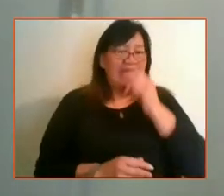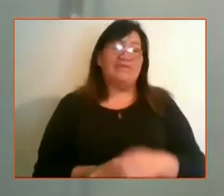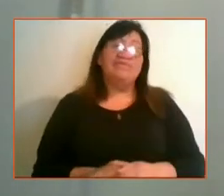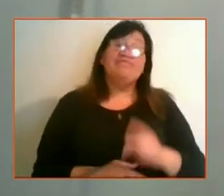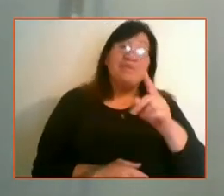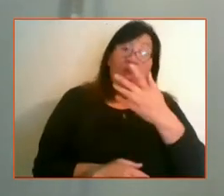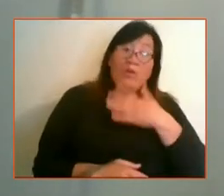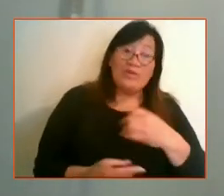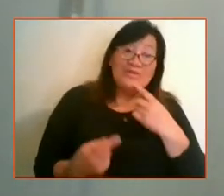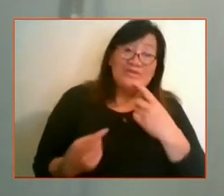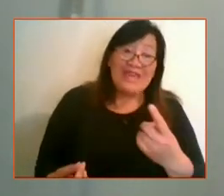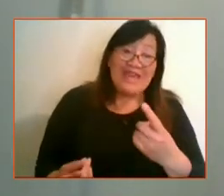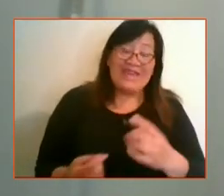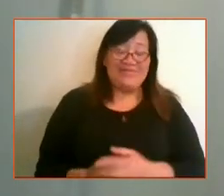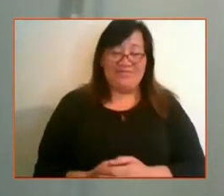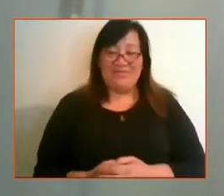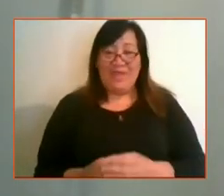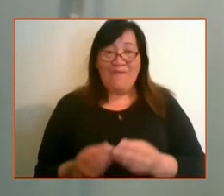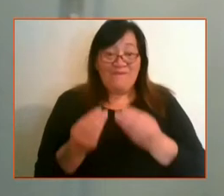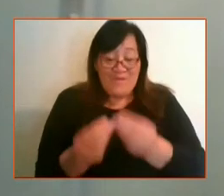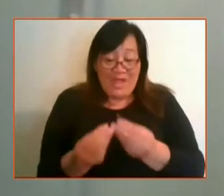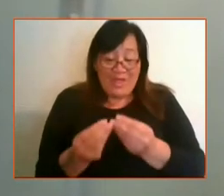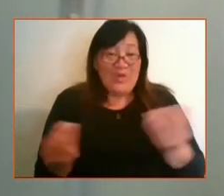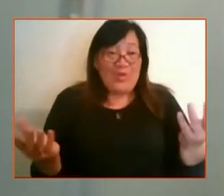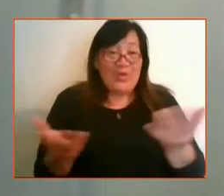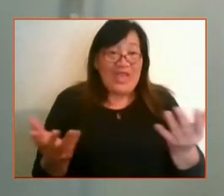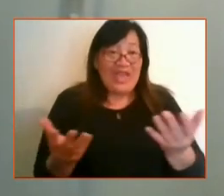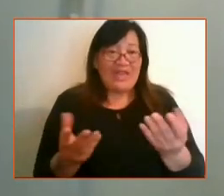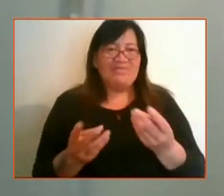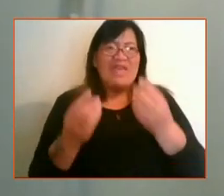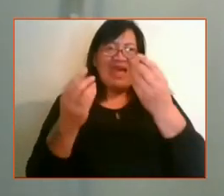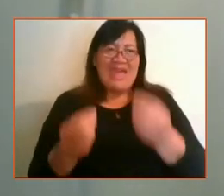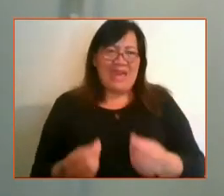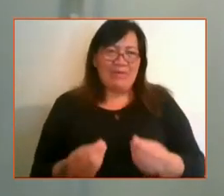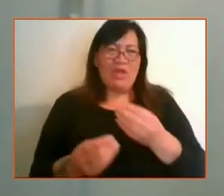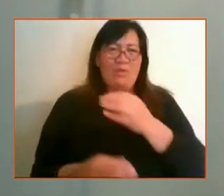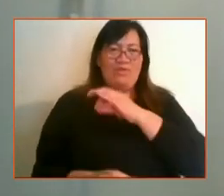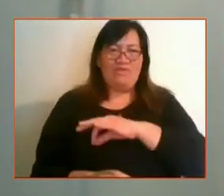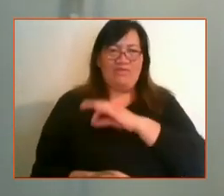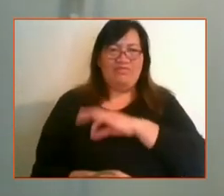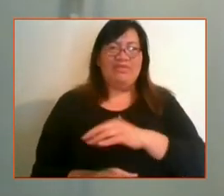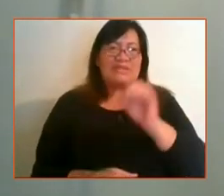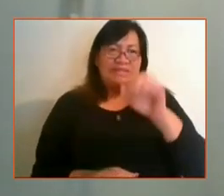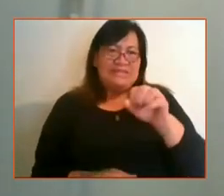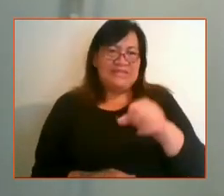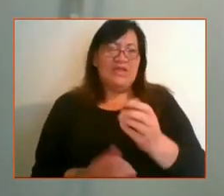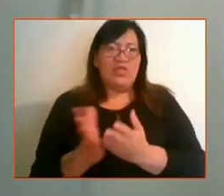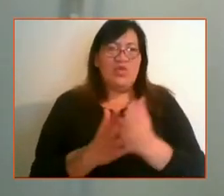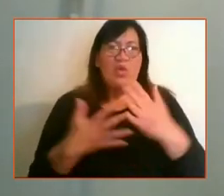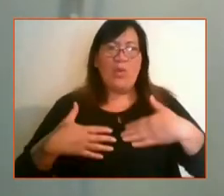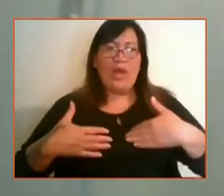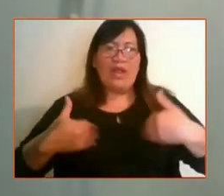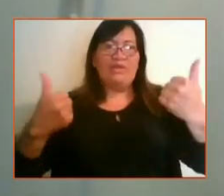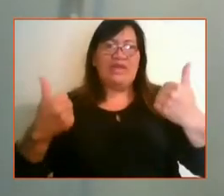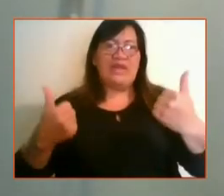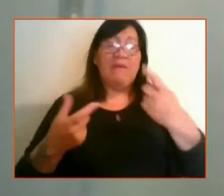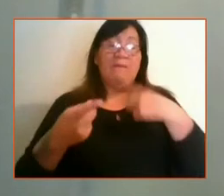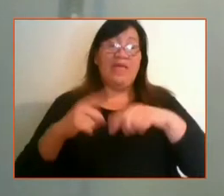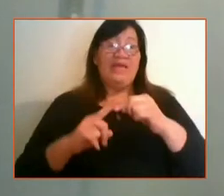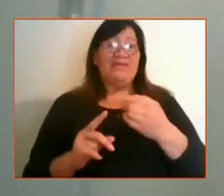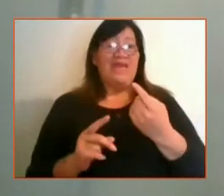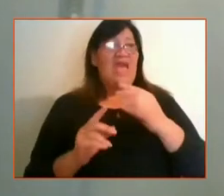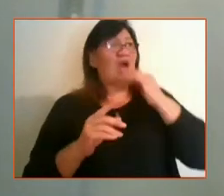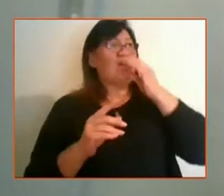that the value is in the economic value, it is in well-being, and it is in our national identity and how